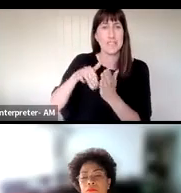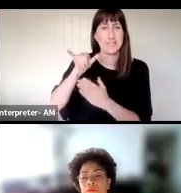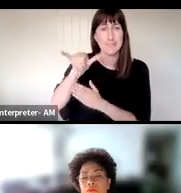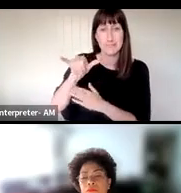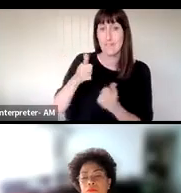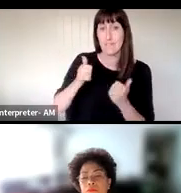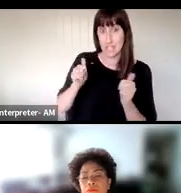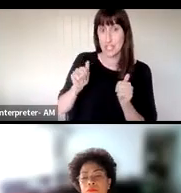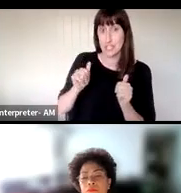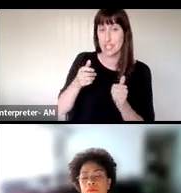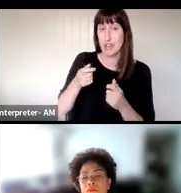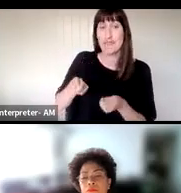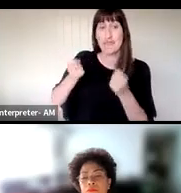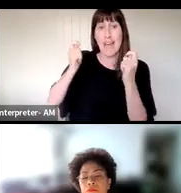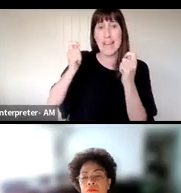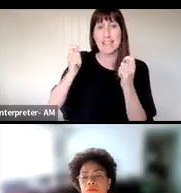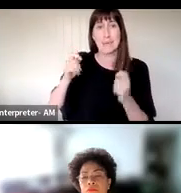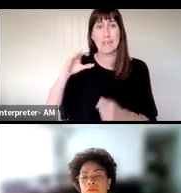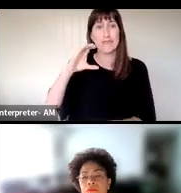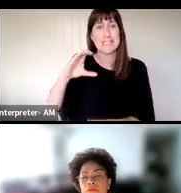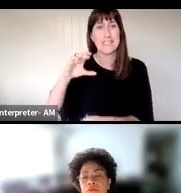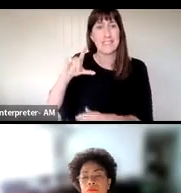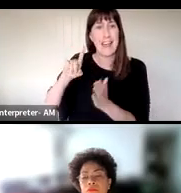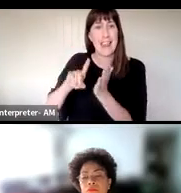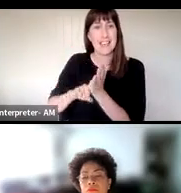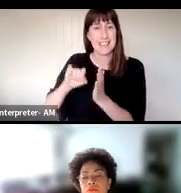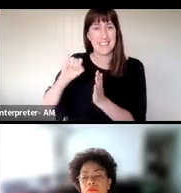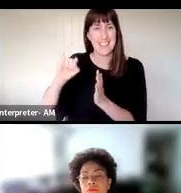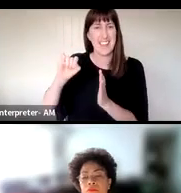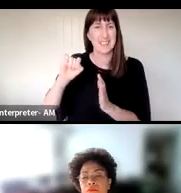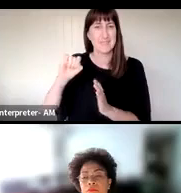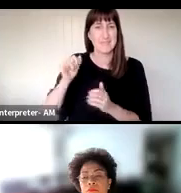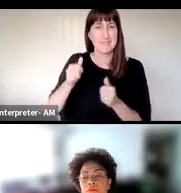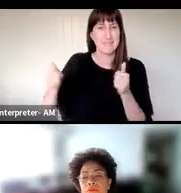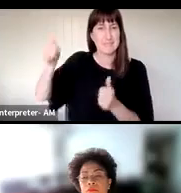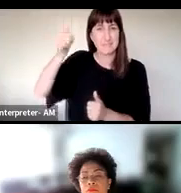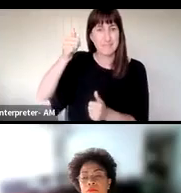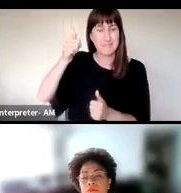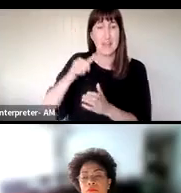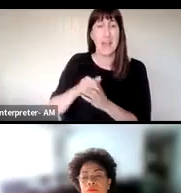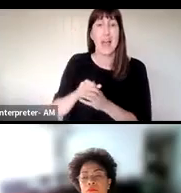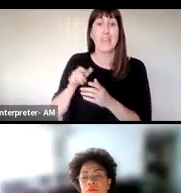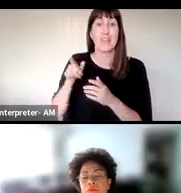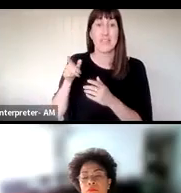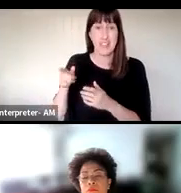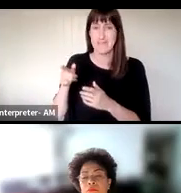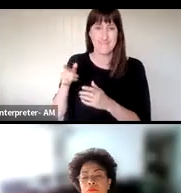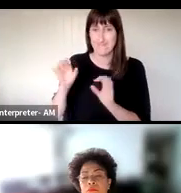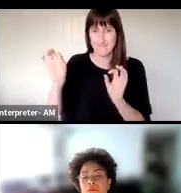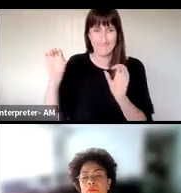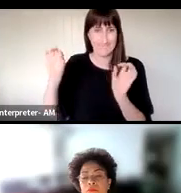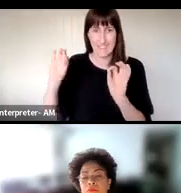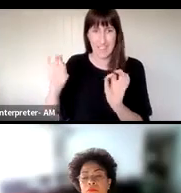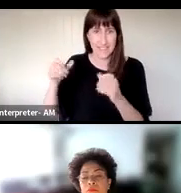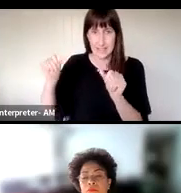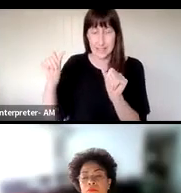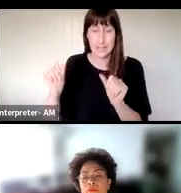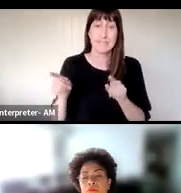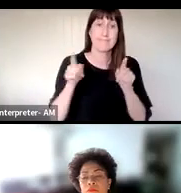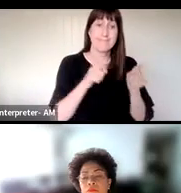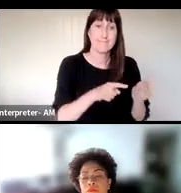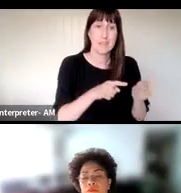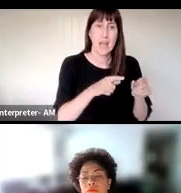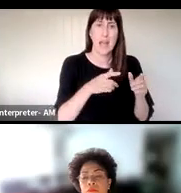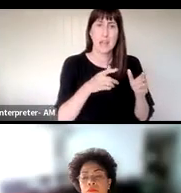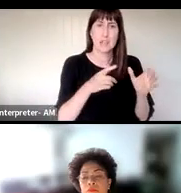happened. So we passed it on to the AA, who really backtracked and wanted